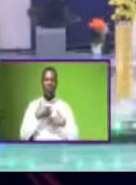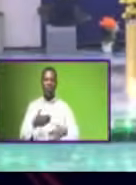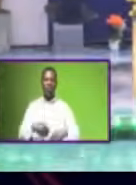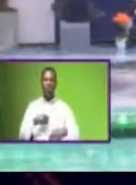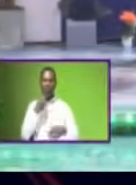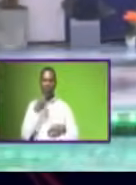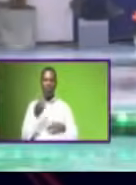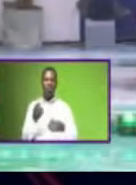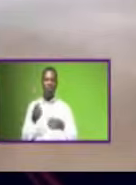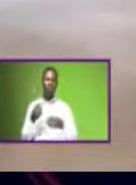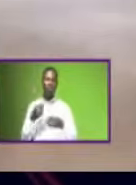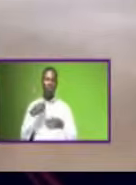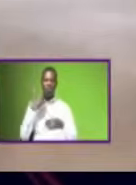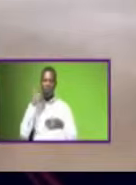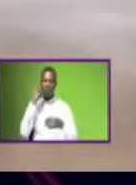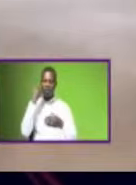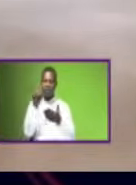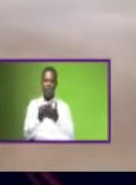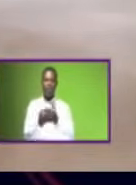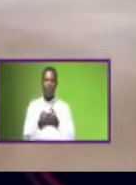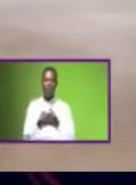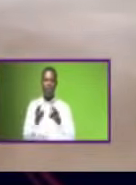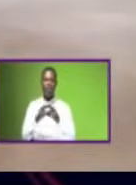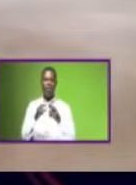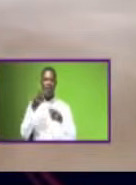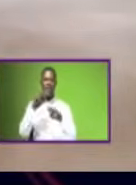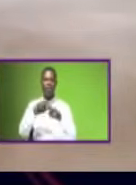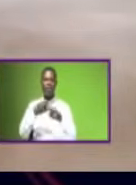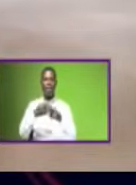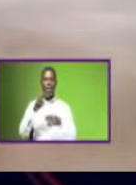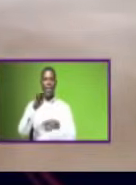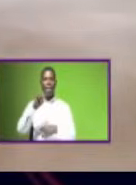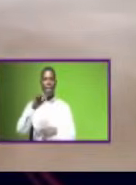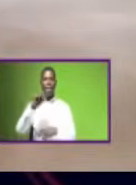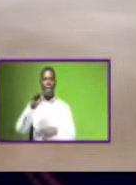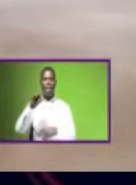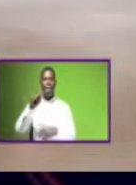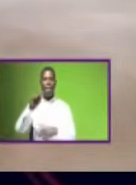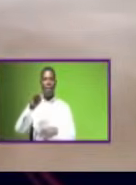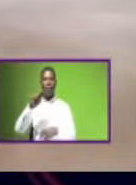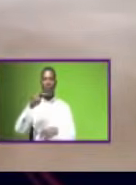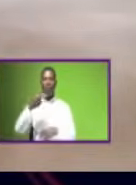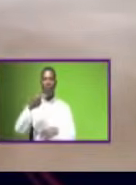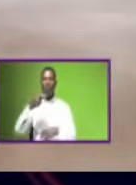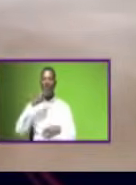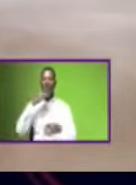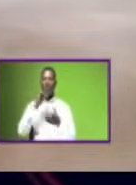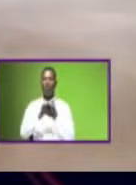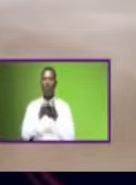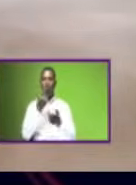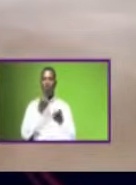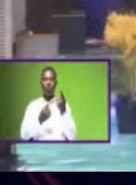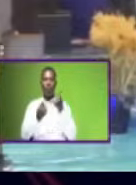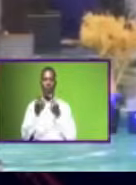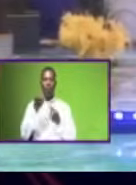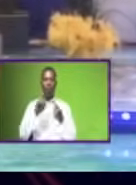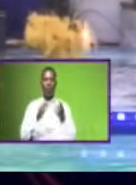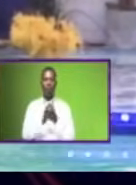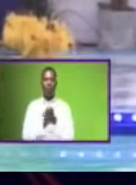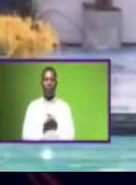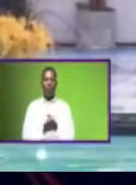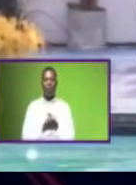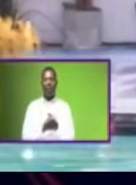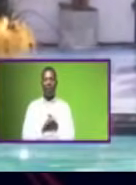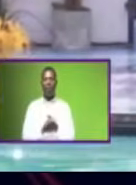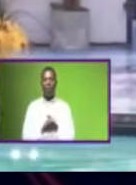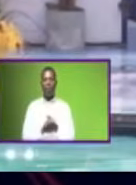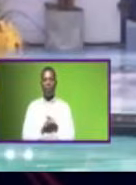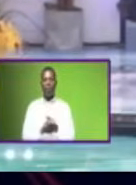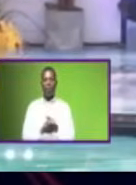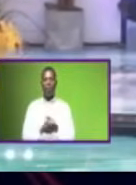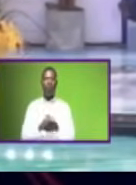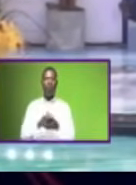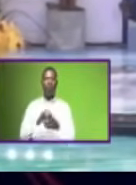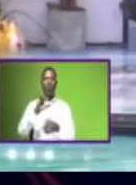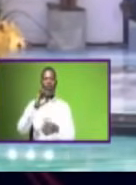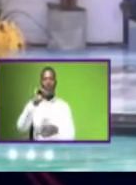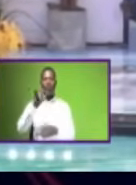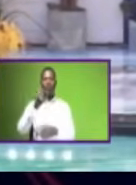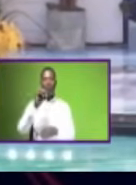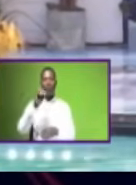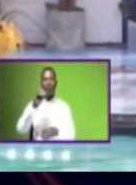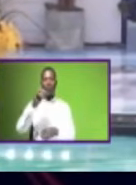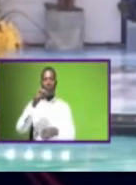Hwasem. Because John came to bear witness about the Messiah who was coming. And John Bode Roma